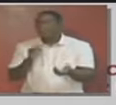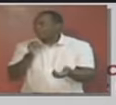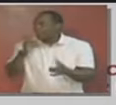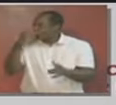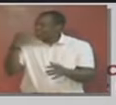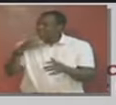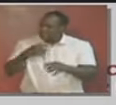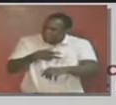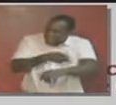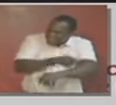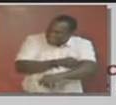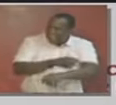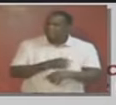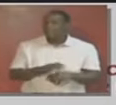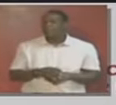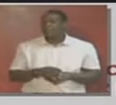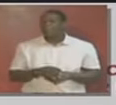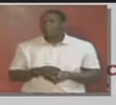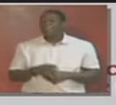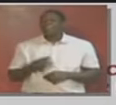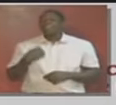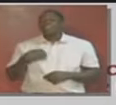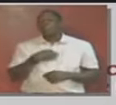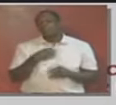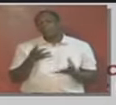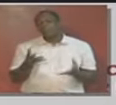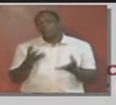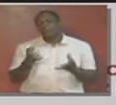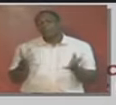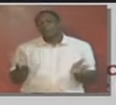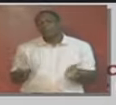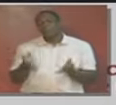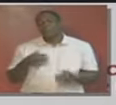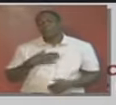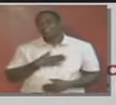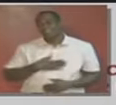to seek well-researched and verified and scientific